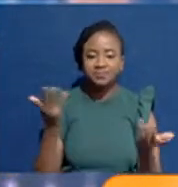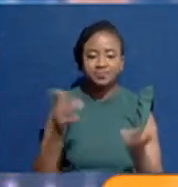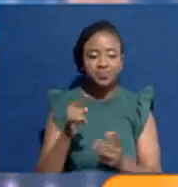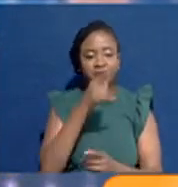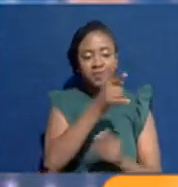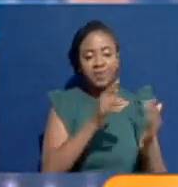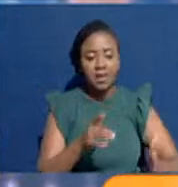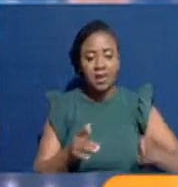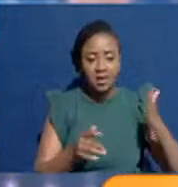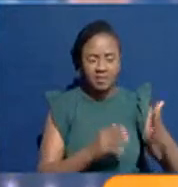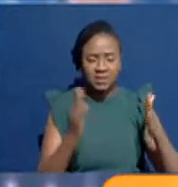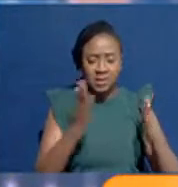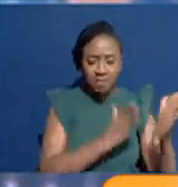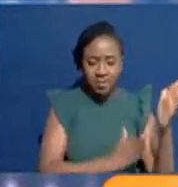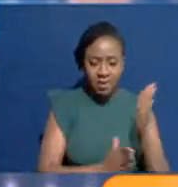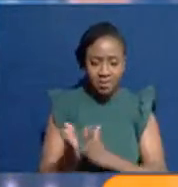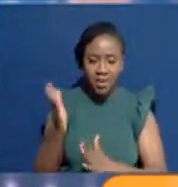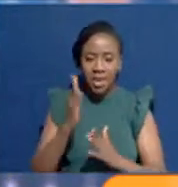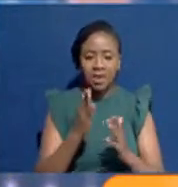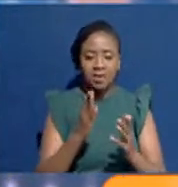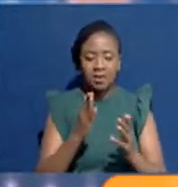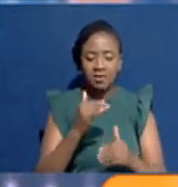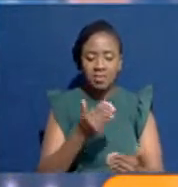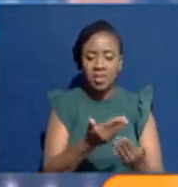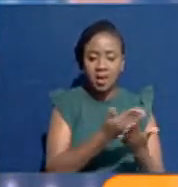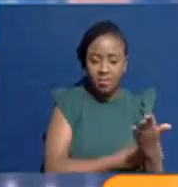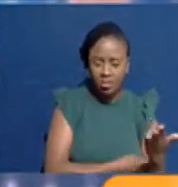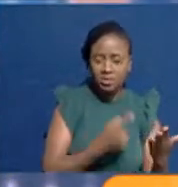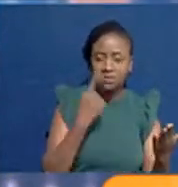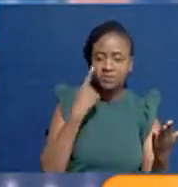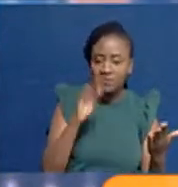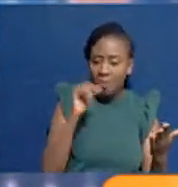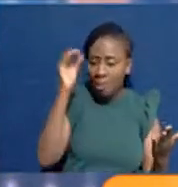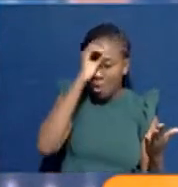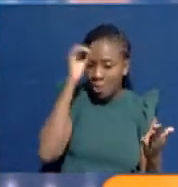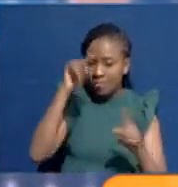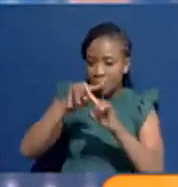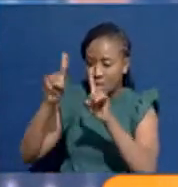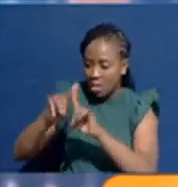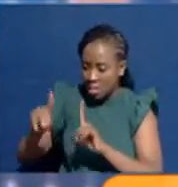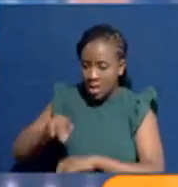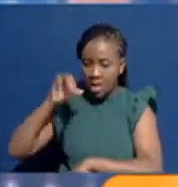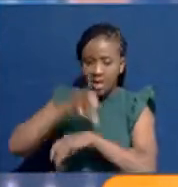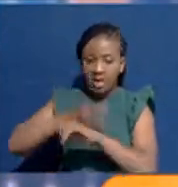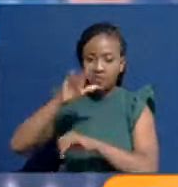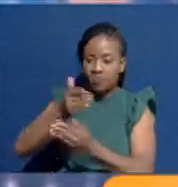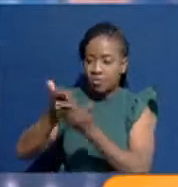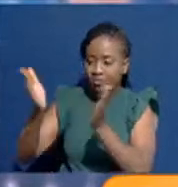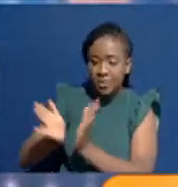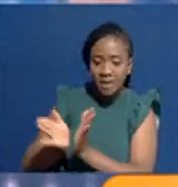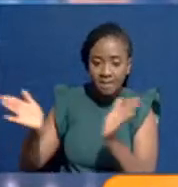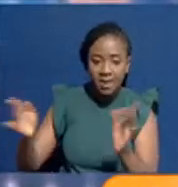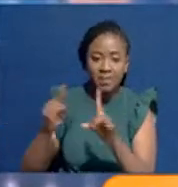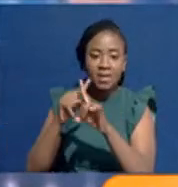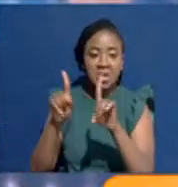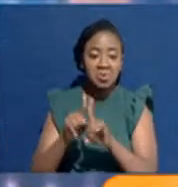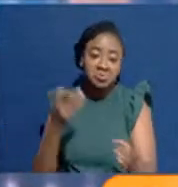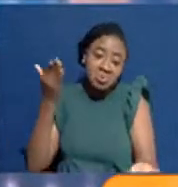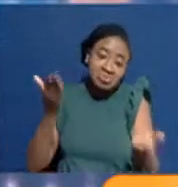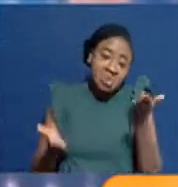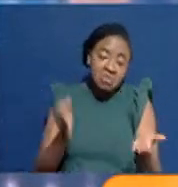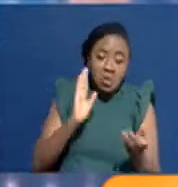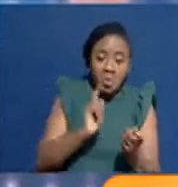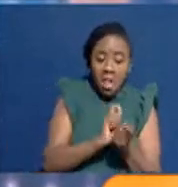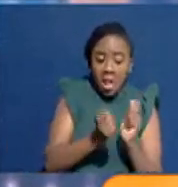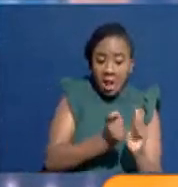course, reviewing and seeing what members of the public proposed and different sectors and such. They may make amendments and